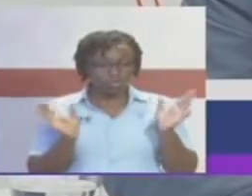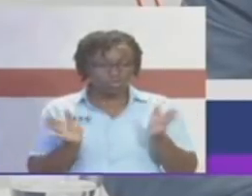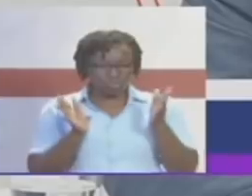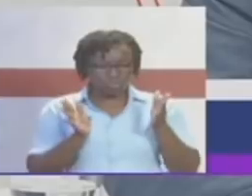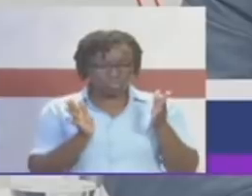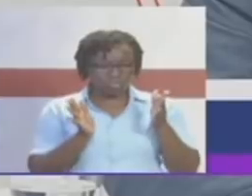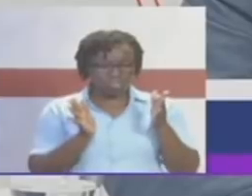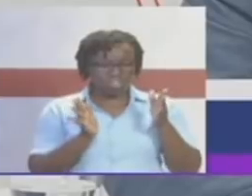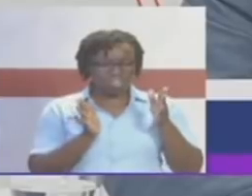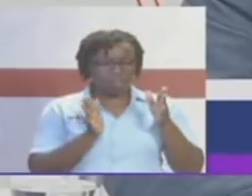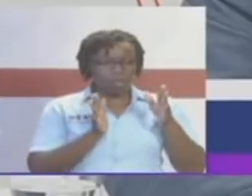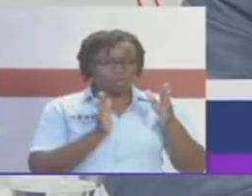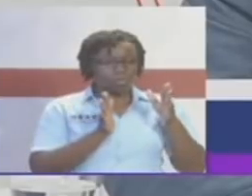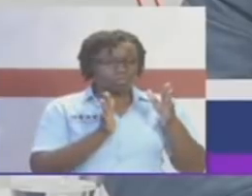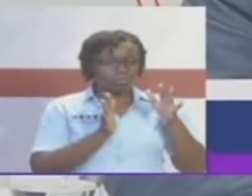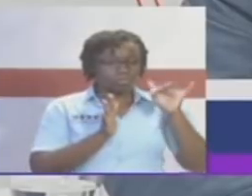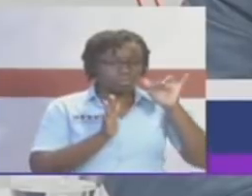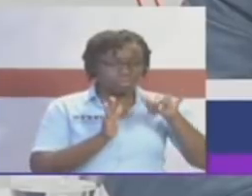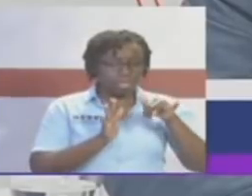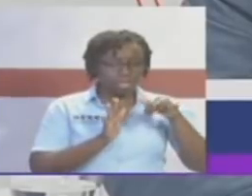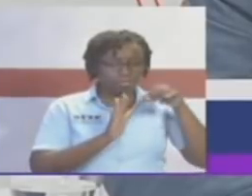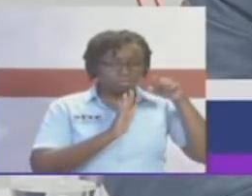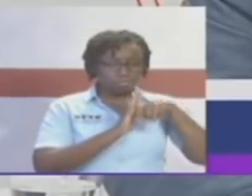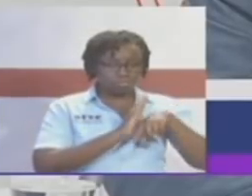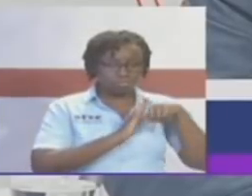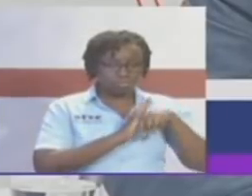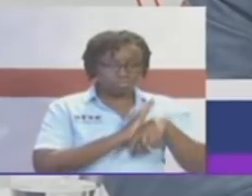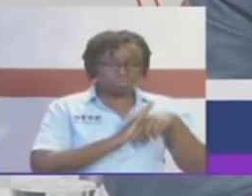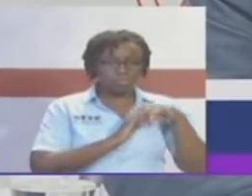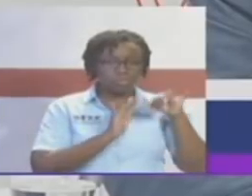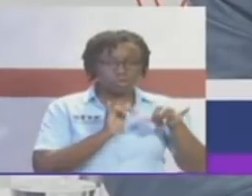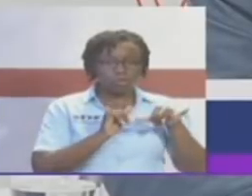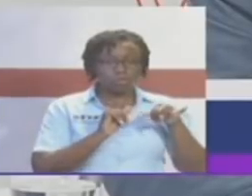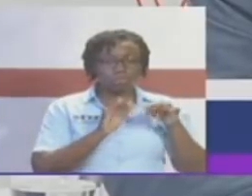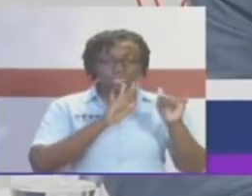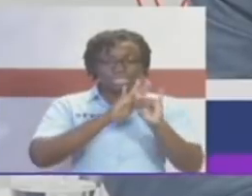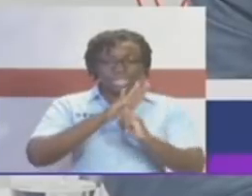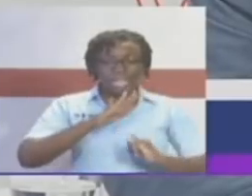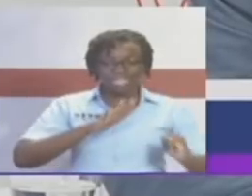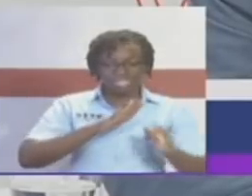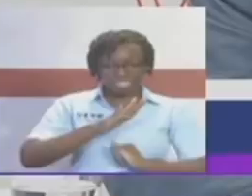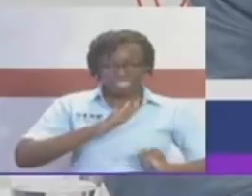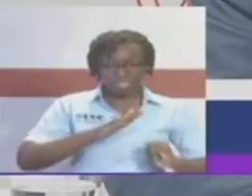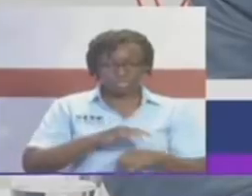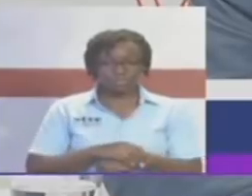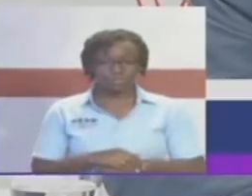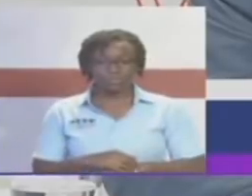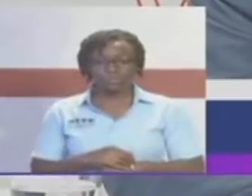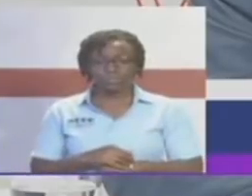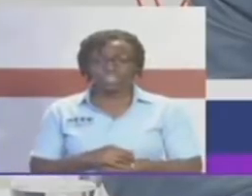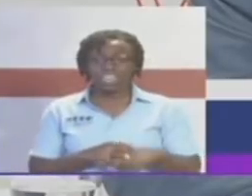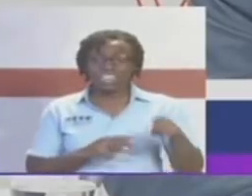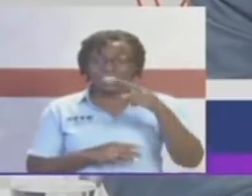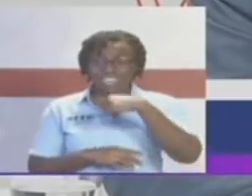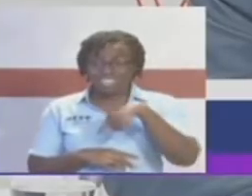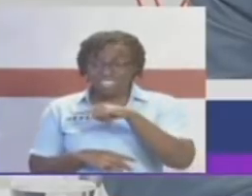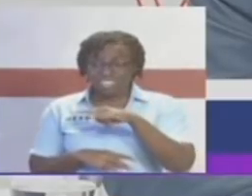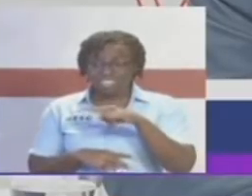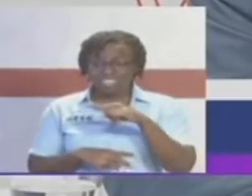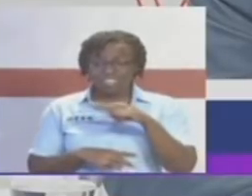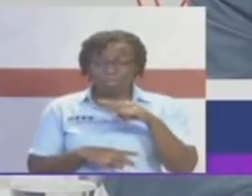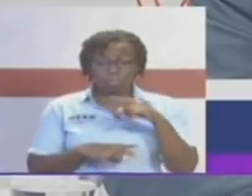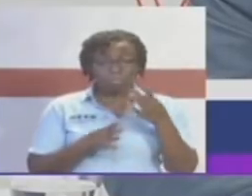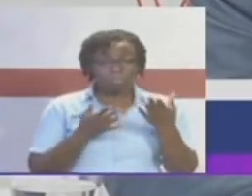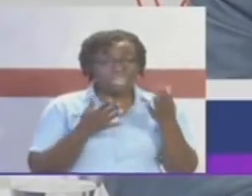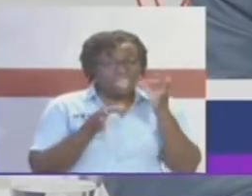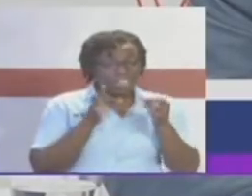that applies, and we need to continue to encourage persons who know they've been exposed not to move around when they're supposed to be